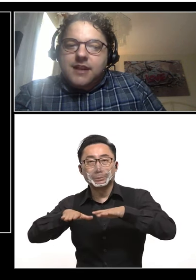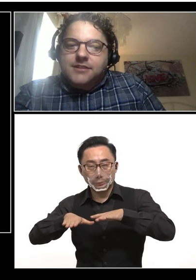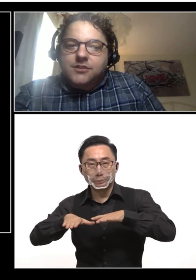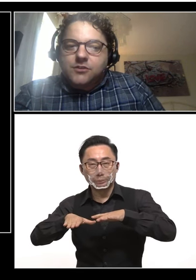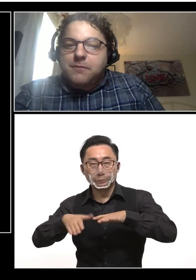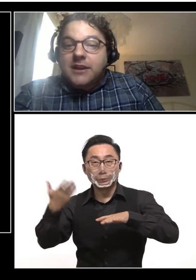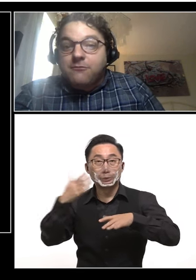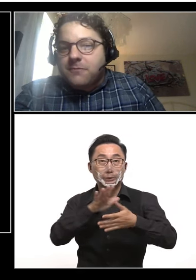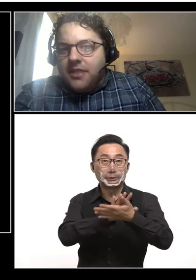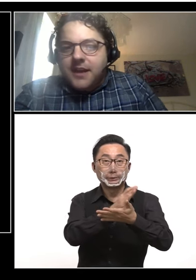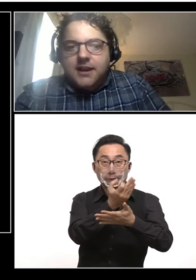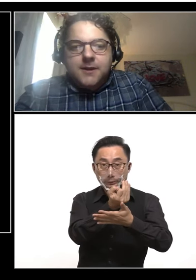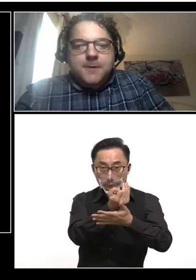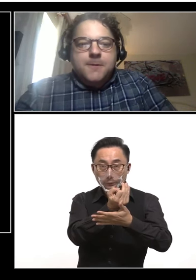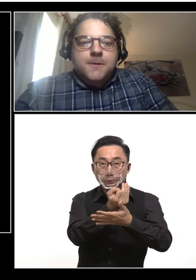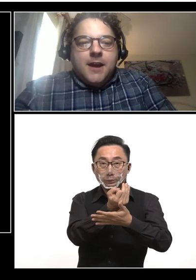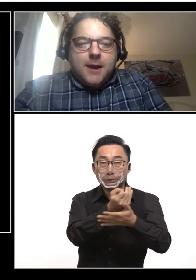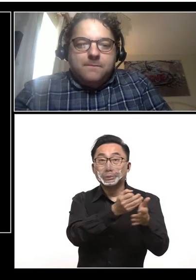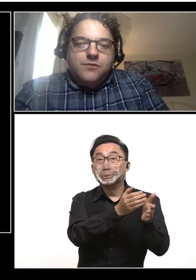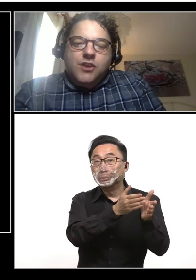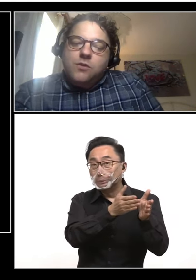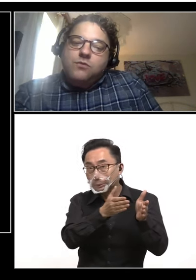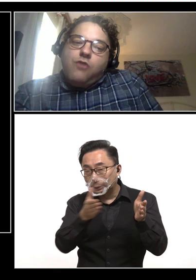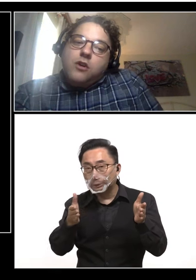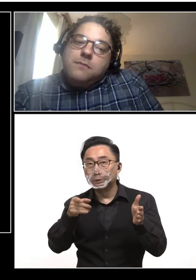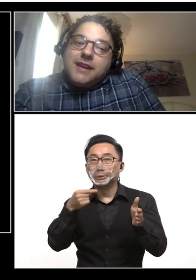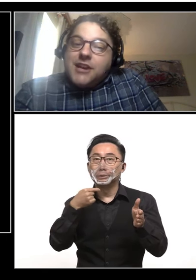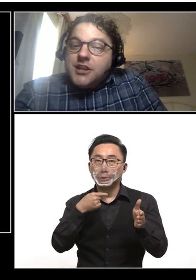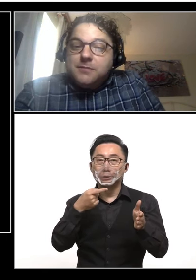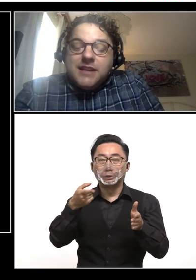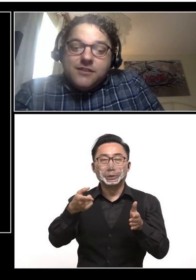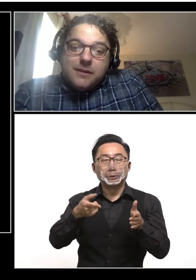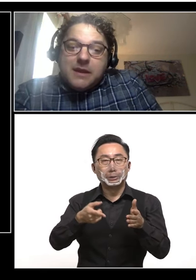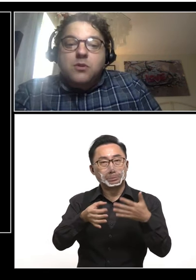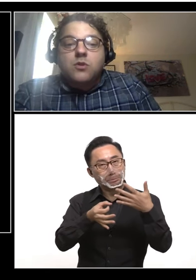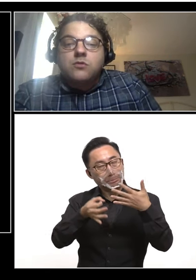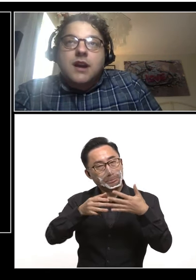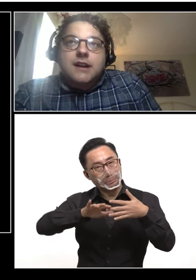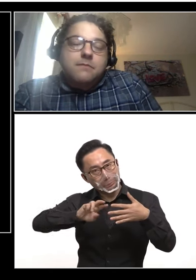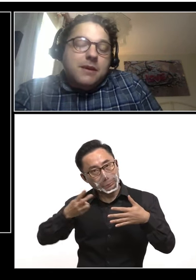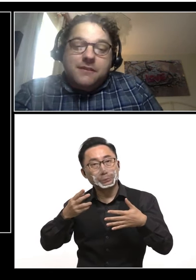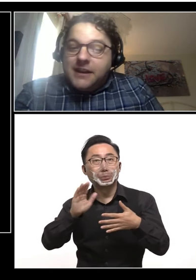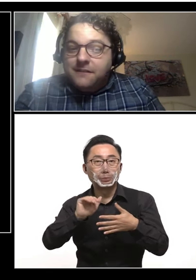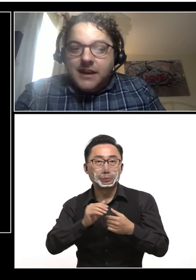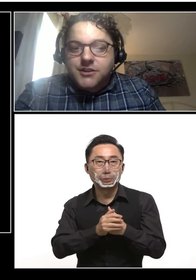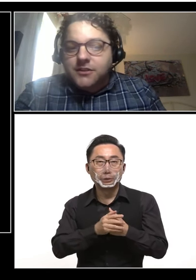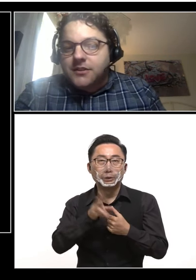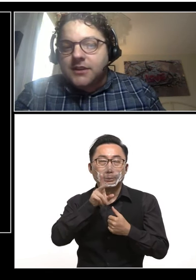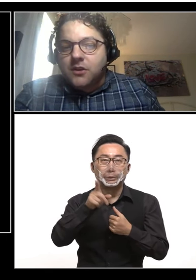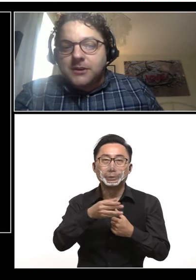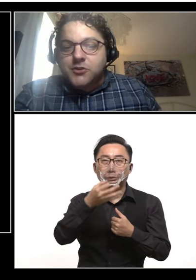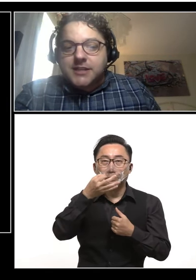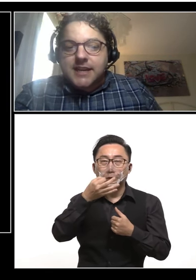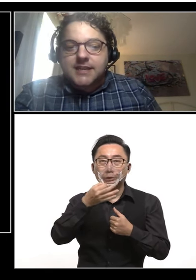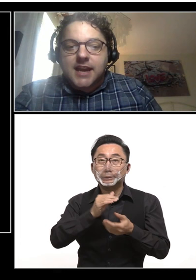has had to sort of pick up from nothing. So wrong medication has been given to people. People have had infections and